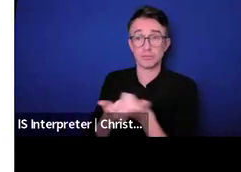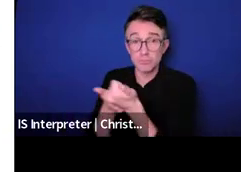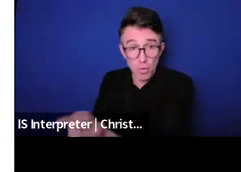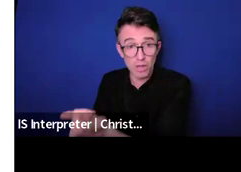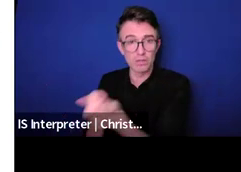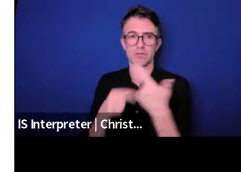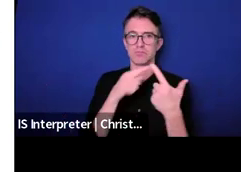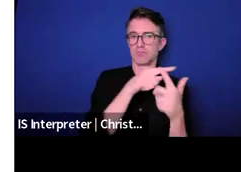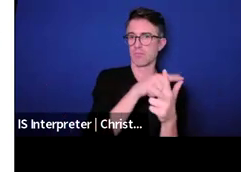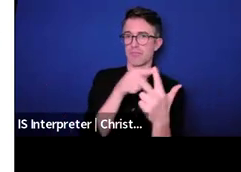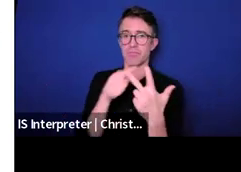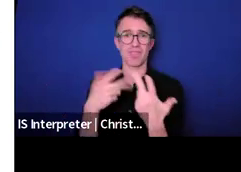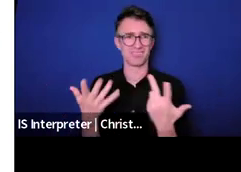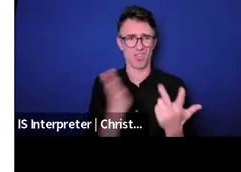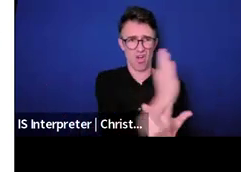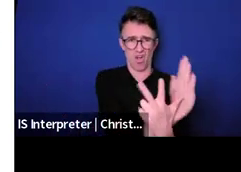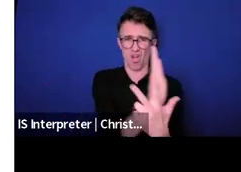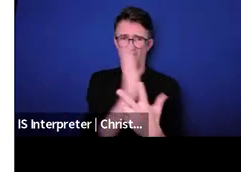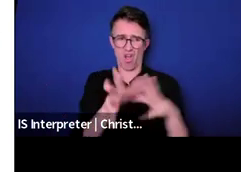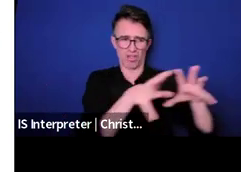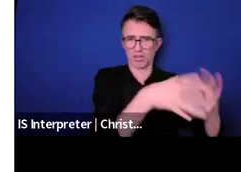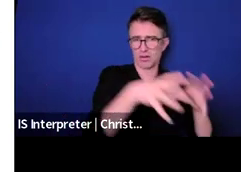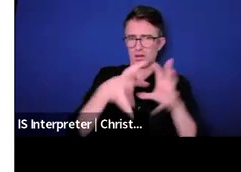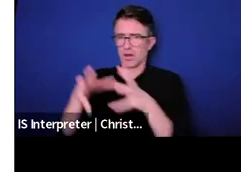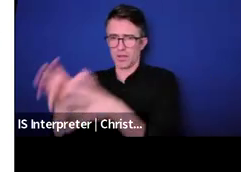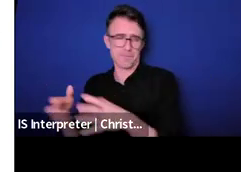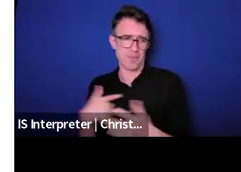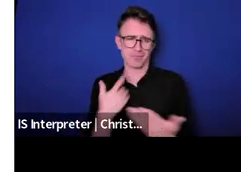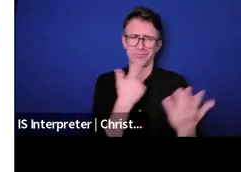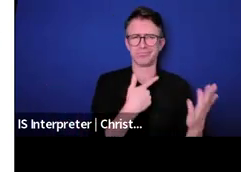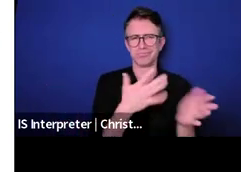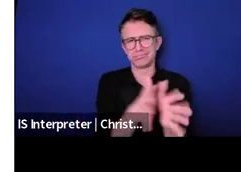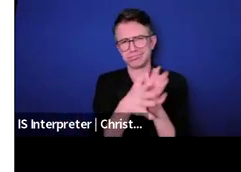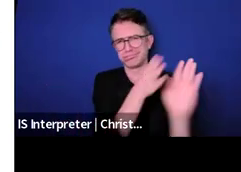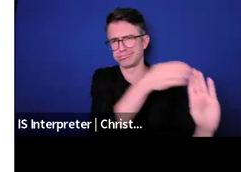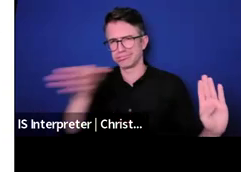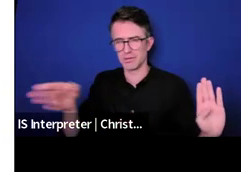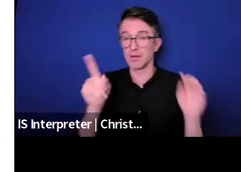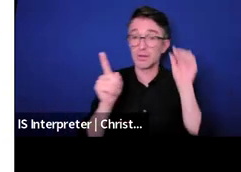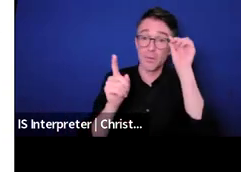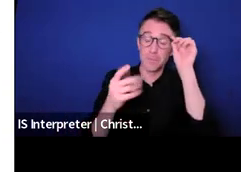I won't repeat, but you see, for example, access to childcare services, access to